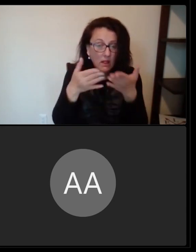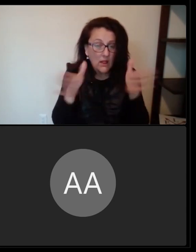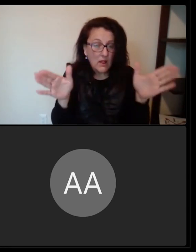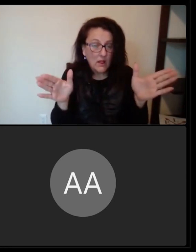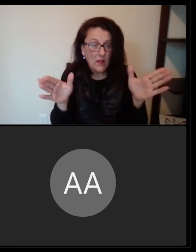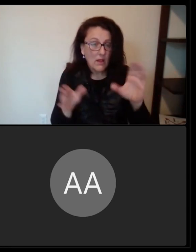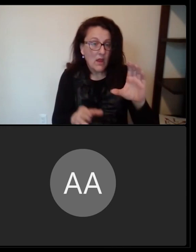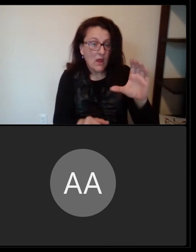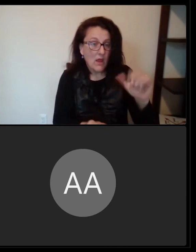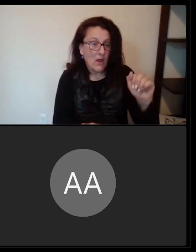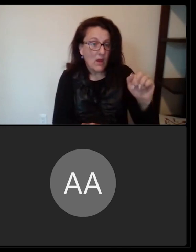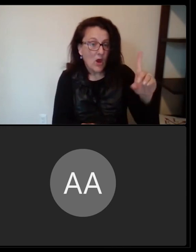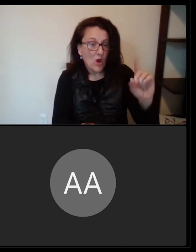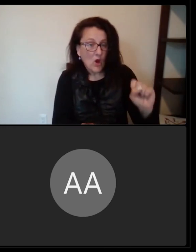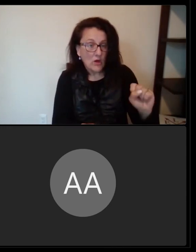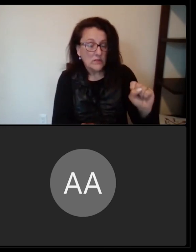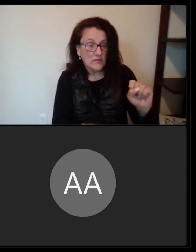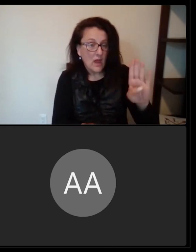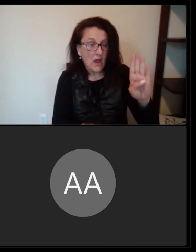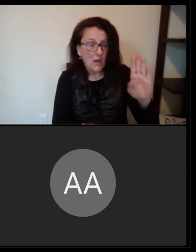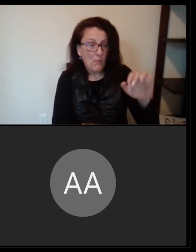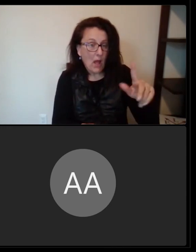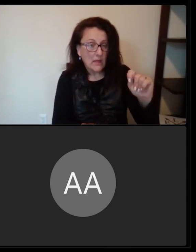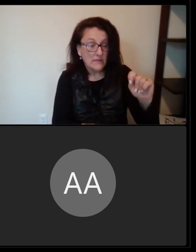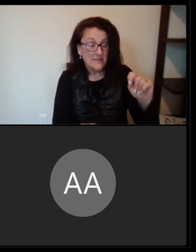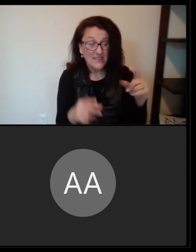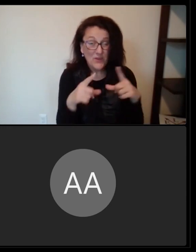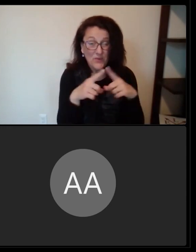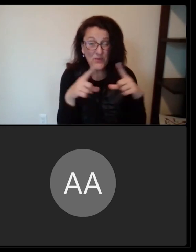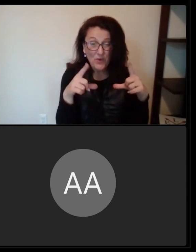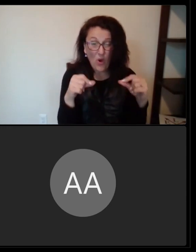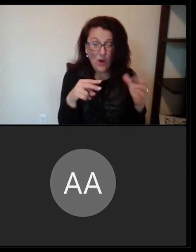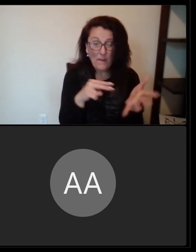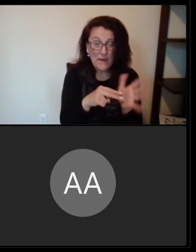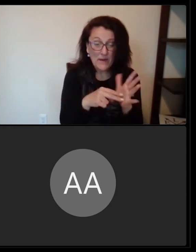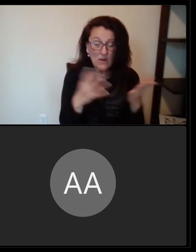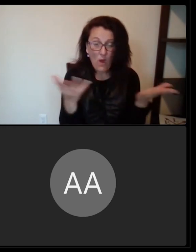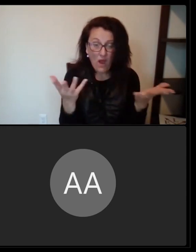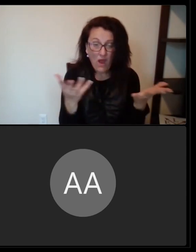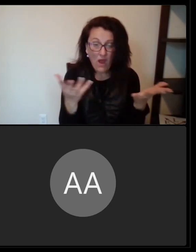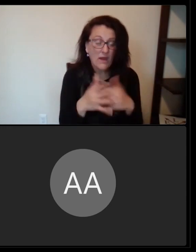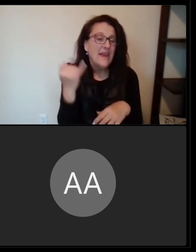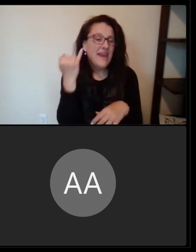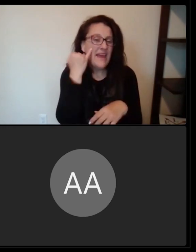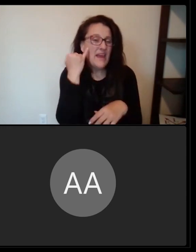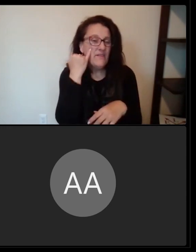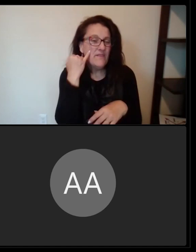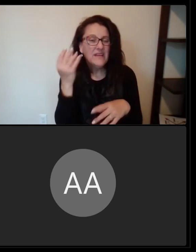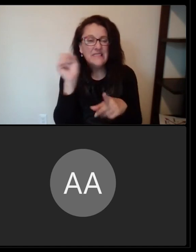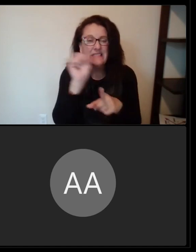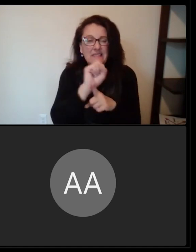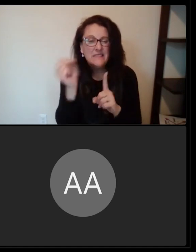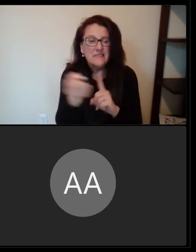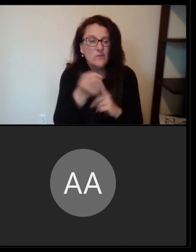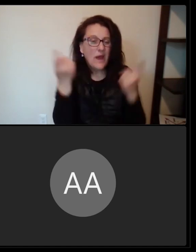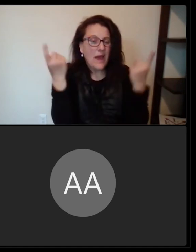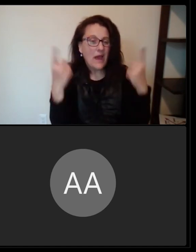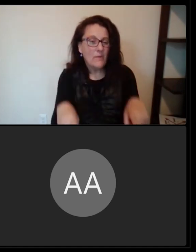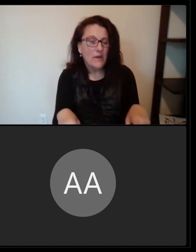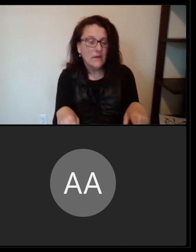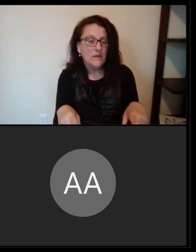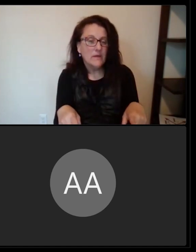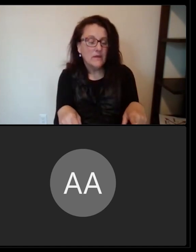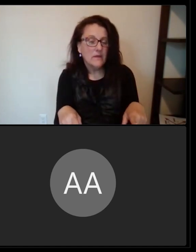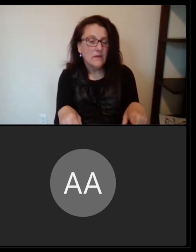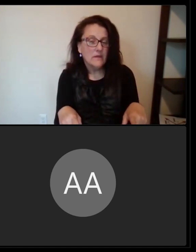and ballots. Cards, in this case, are referring to if you ever had a situation where you would be